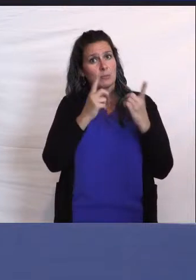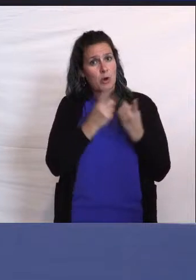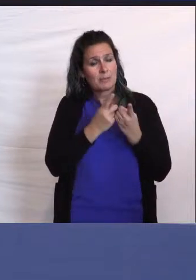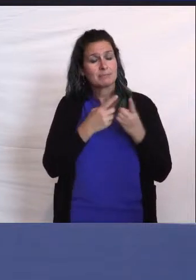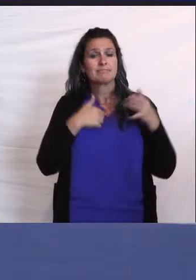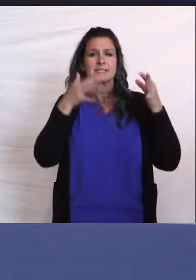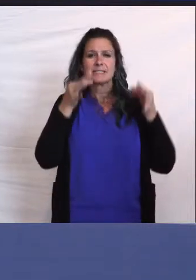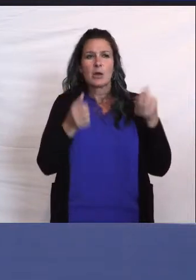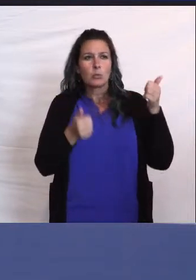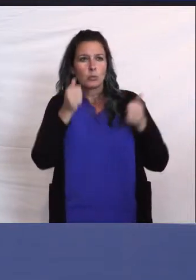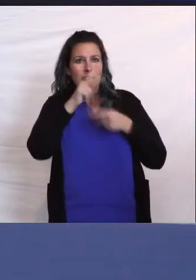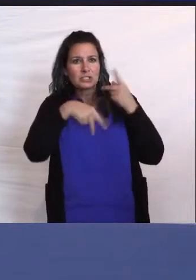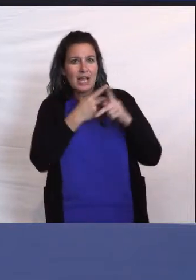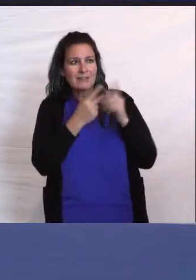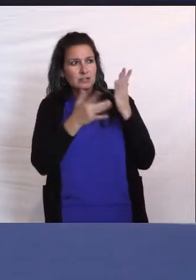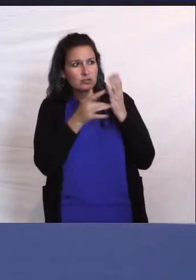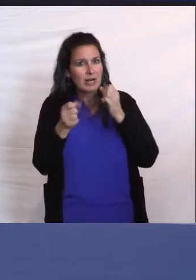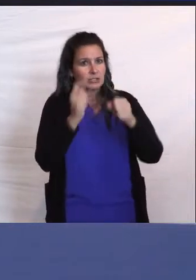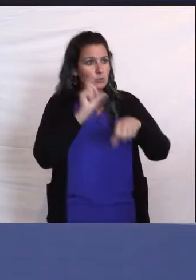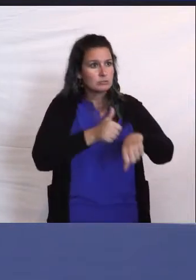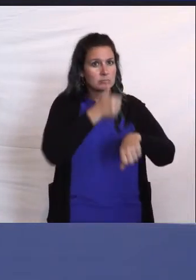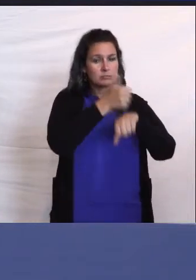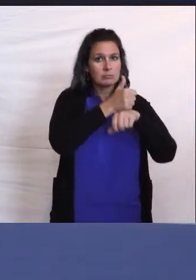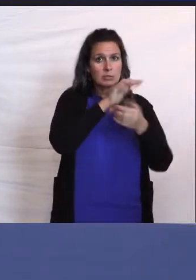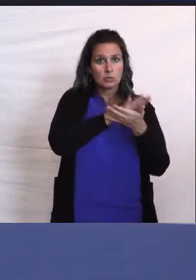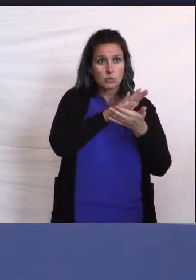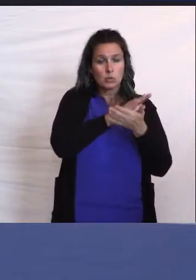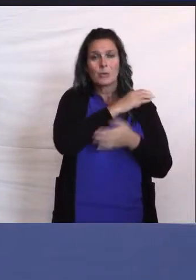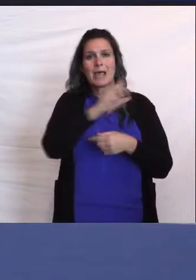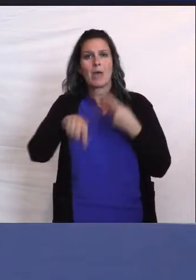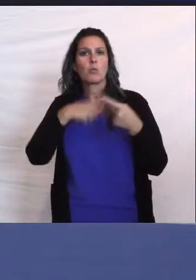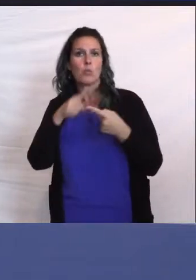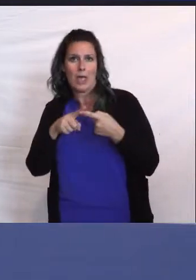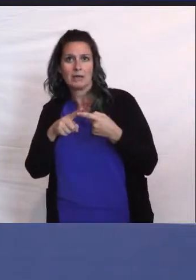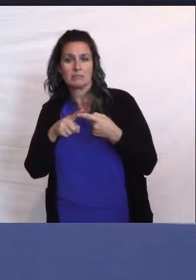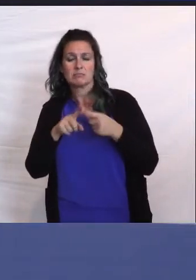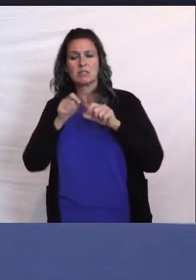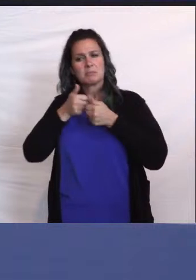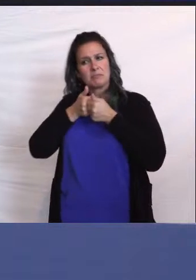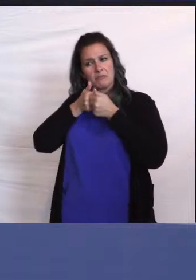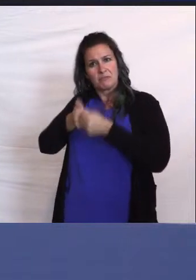which mitigation strategies to implement and when, based on the data.